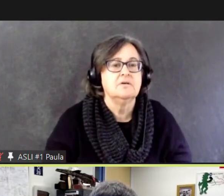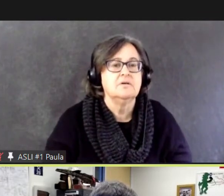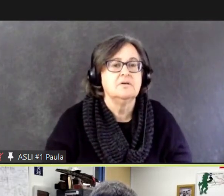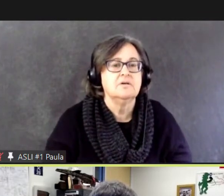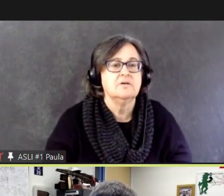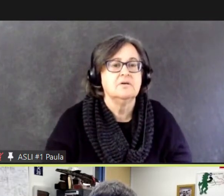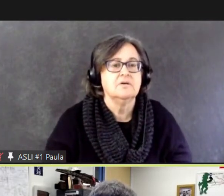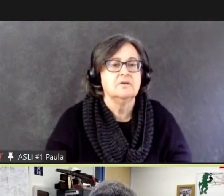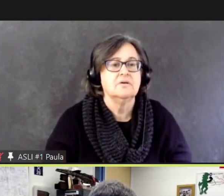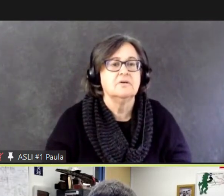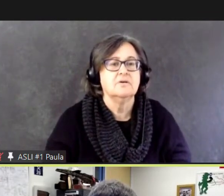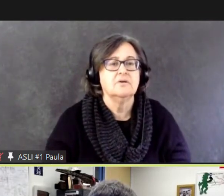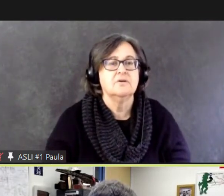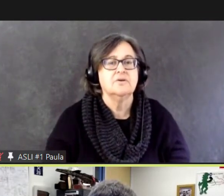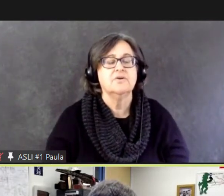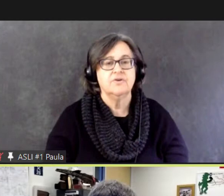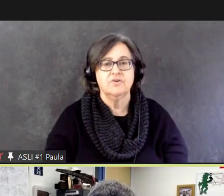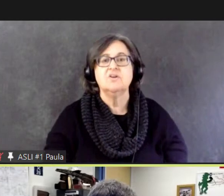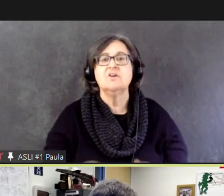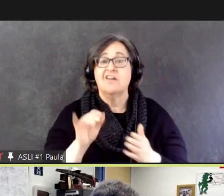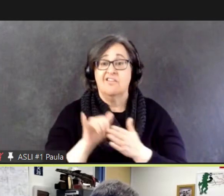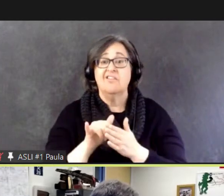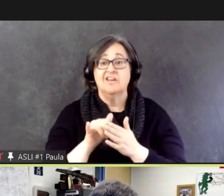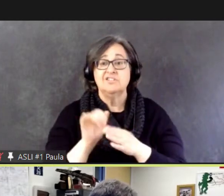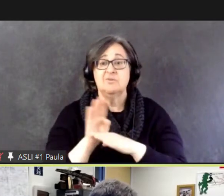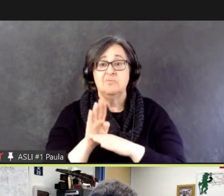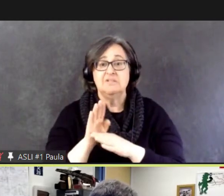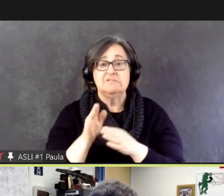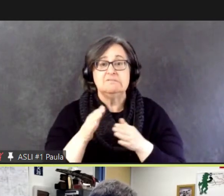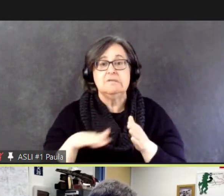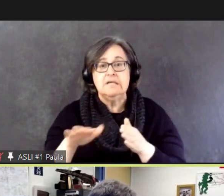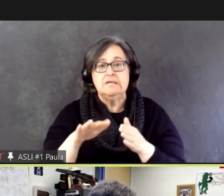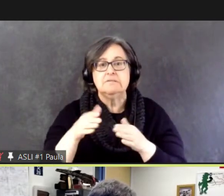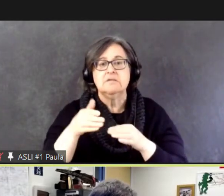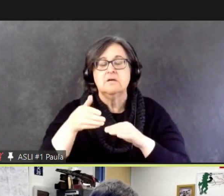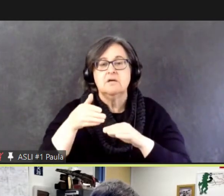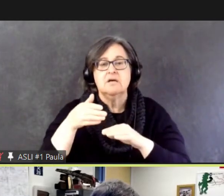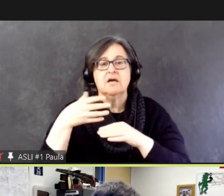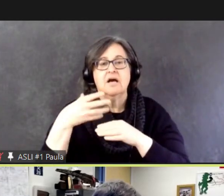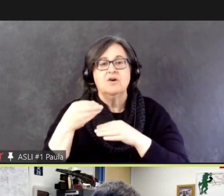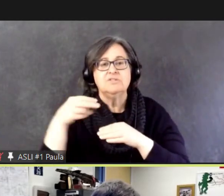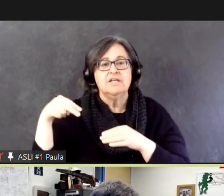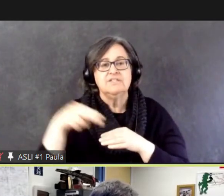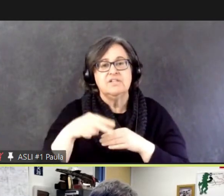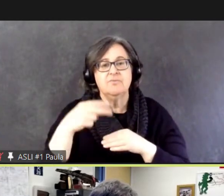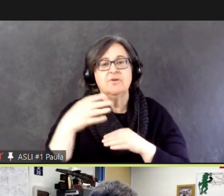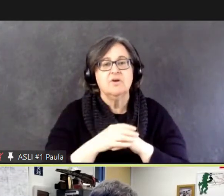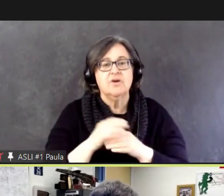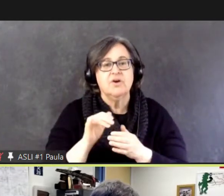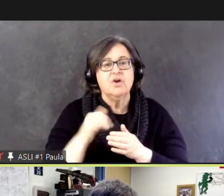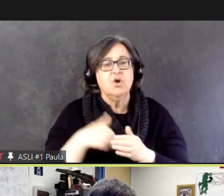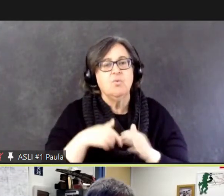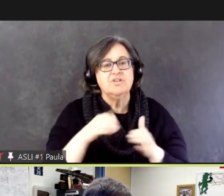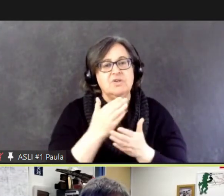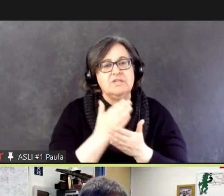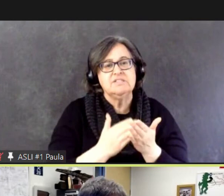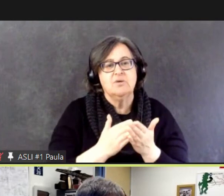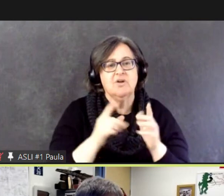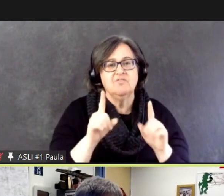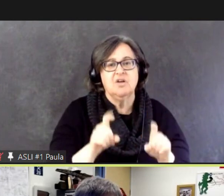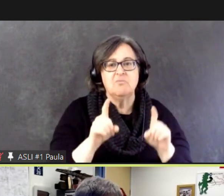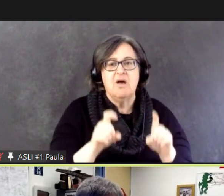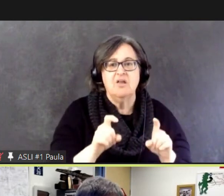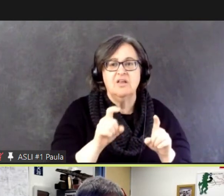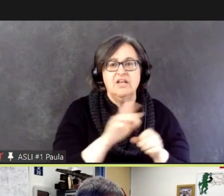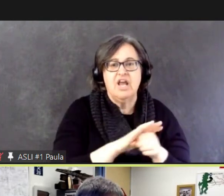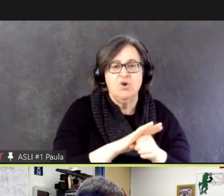So this is a high visibility site on a step just outside the station. That's kind of along the lines of what we've done in some of the pilots with contrasting stair